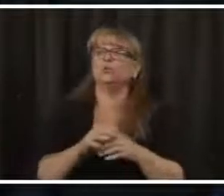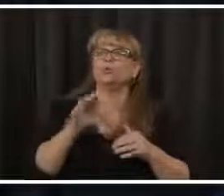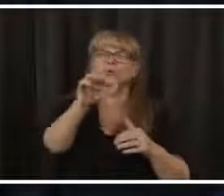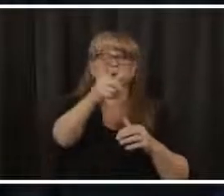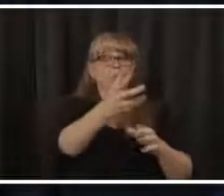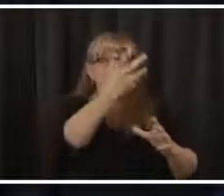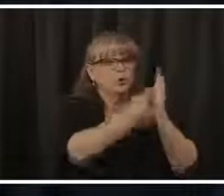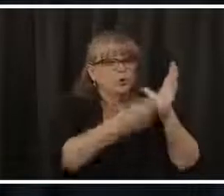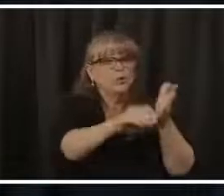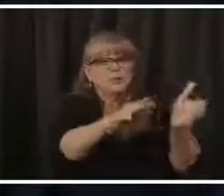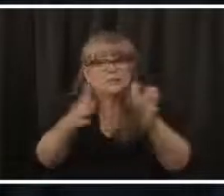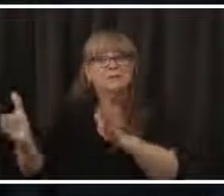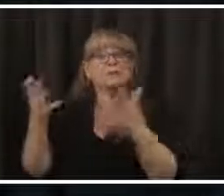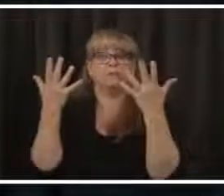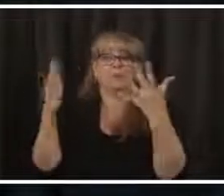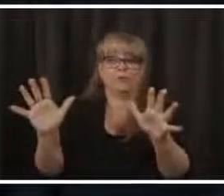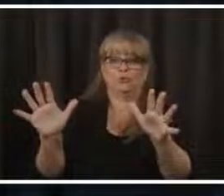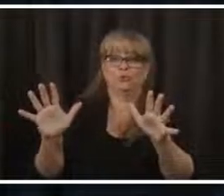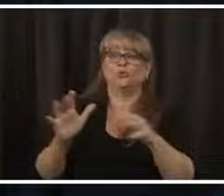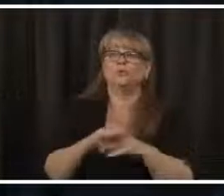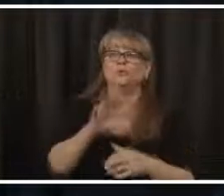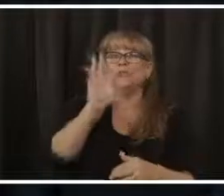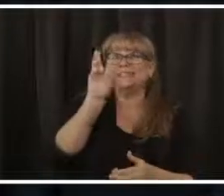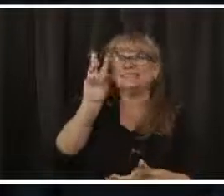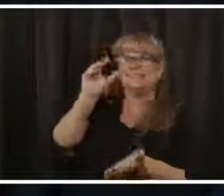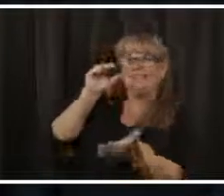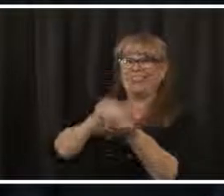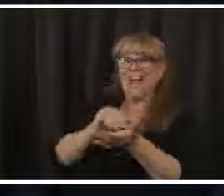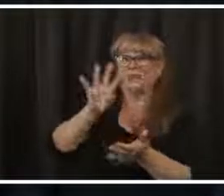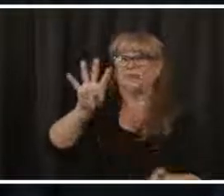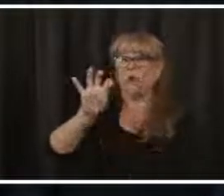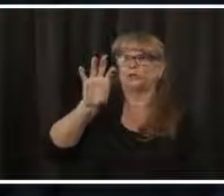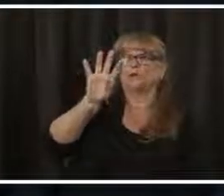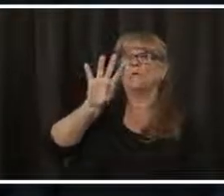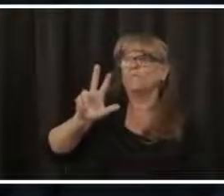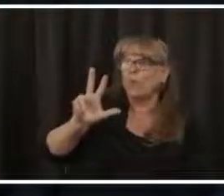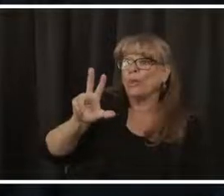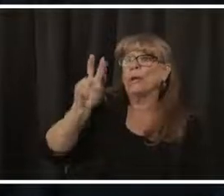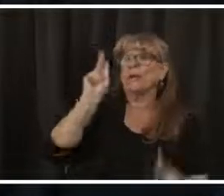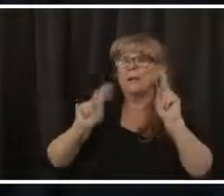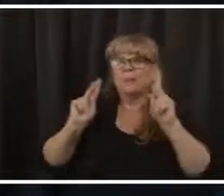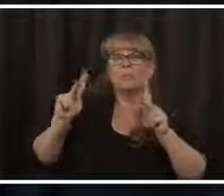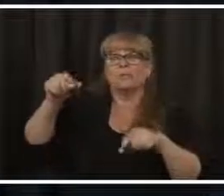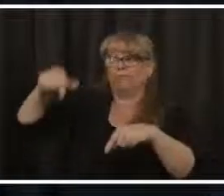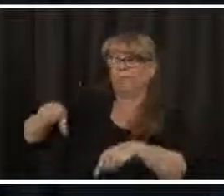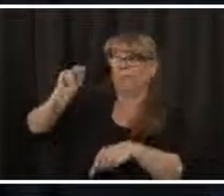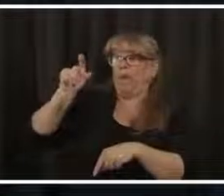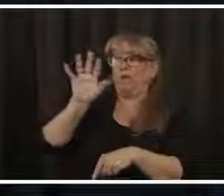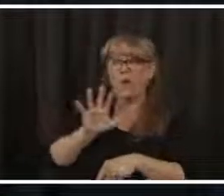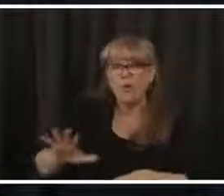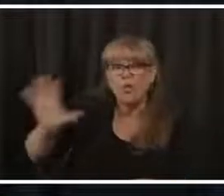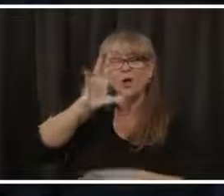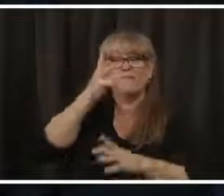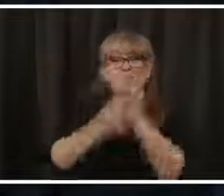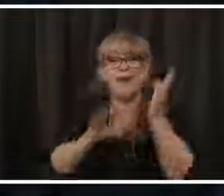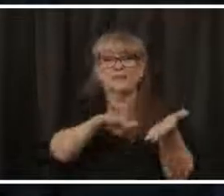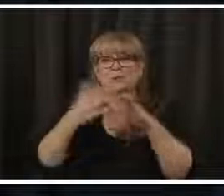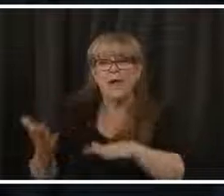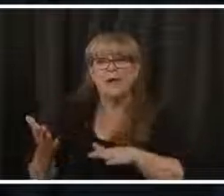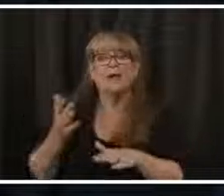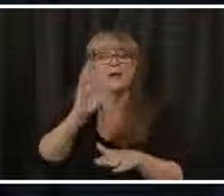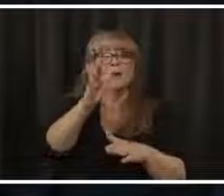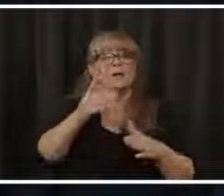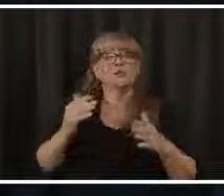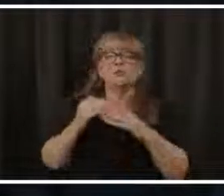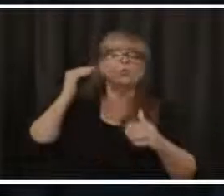lost 6,403 Coloradans to COVID-19, and that's too many. And we can